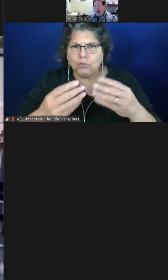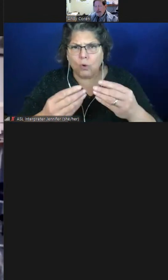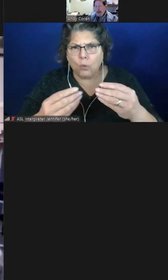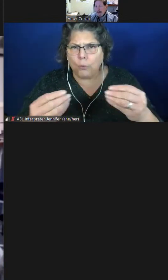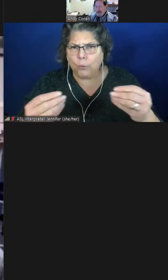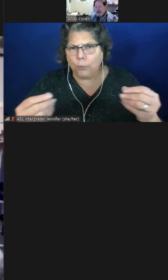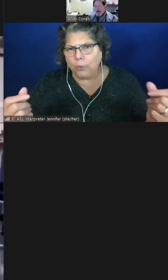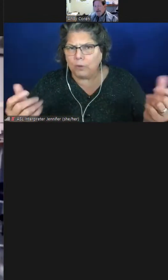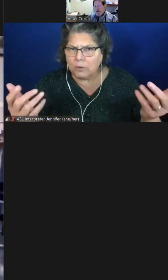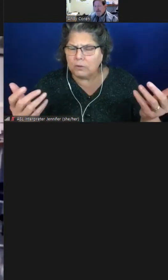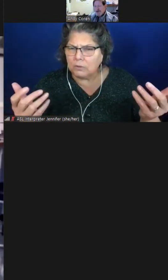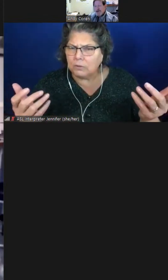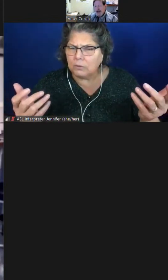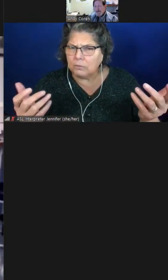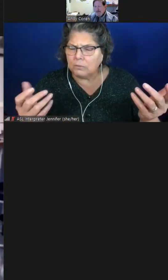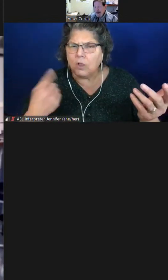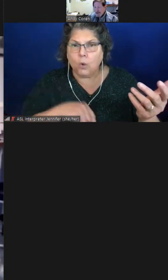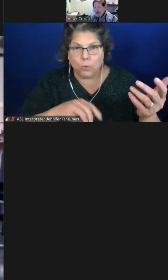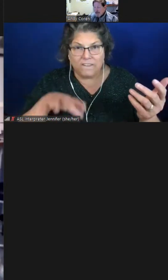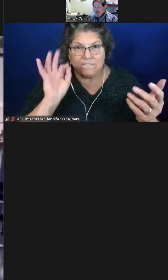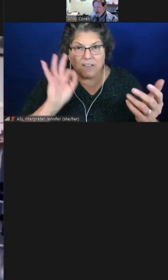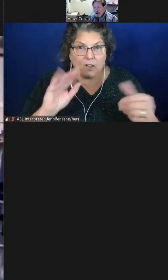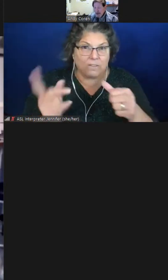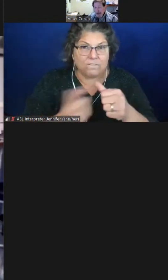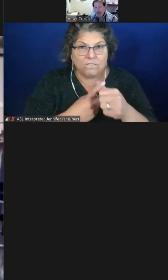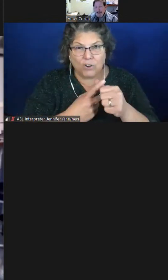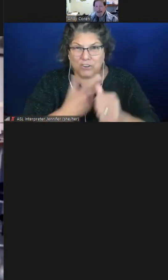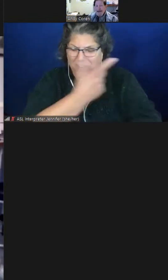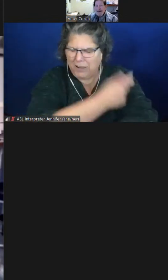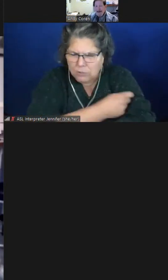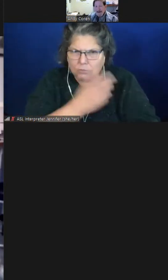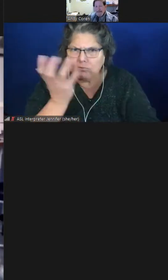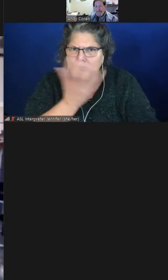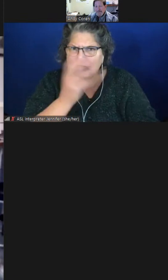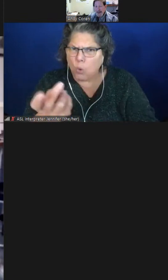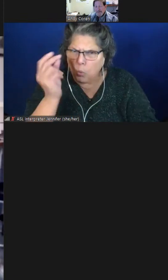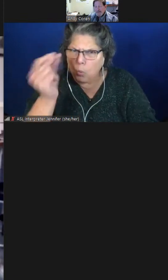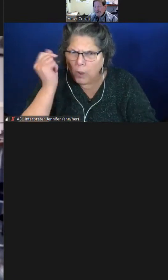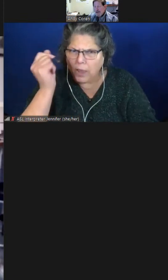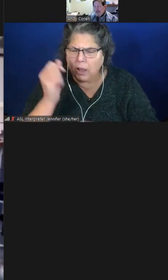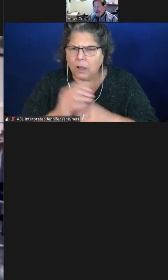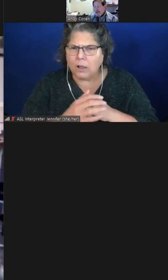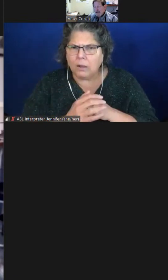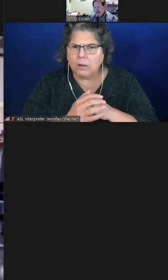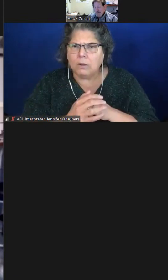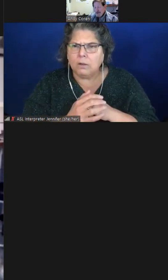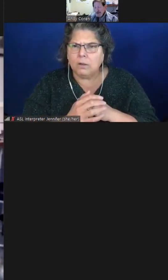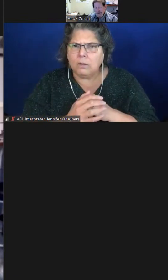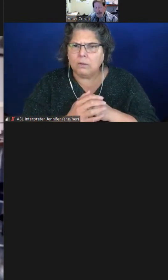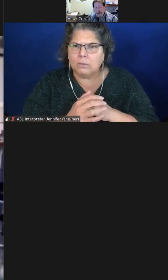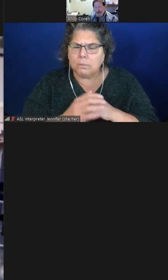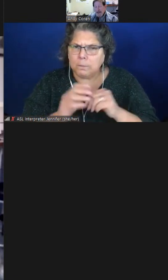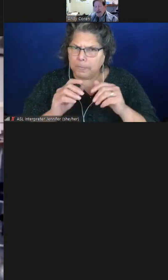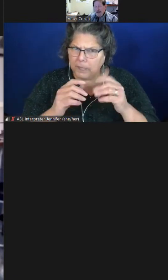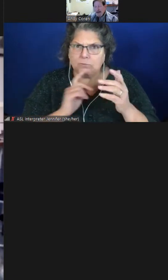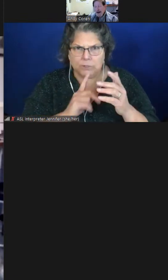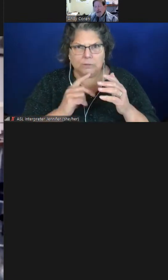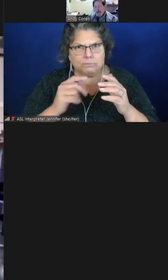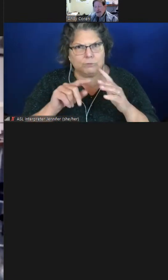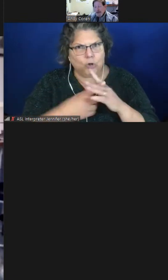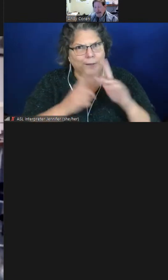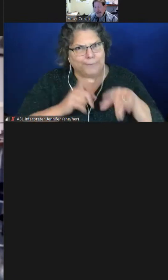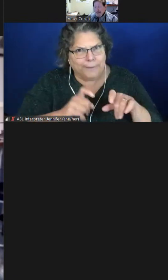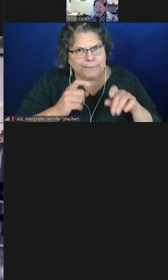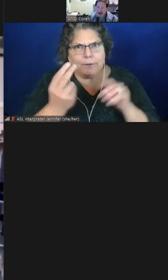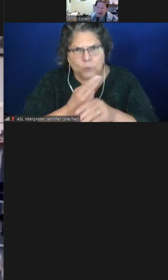we discovered a first set of vaccines very quickly and put them to the test. And now